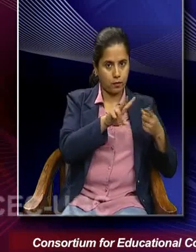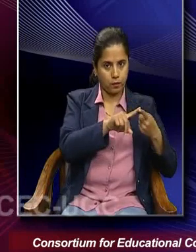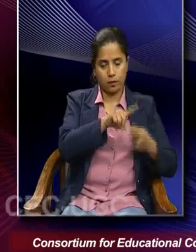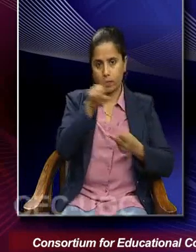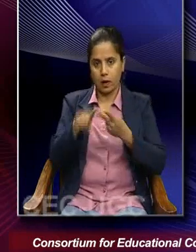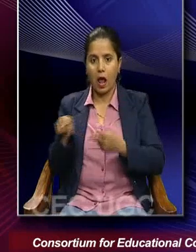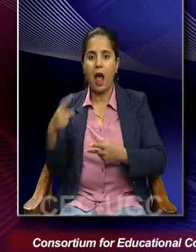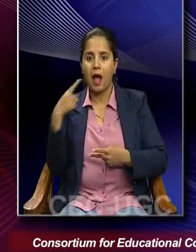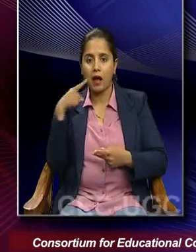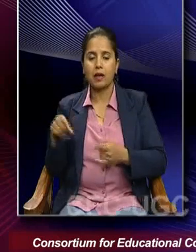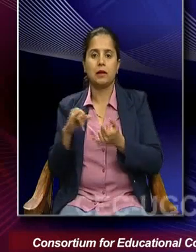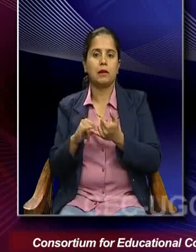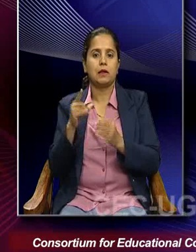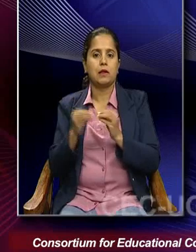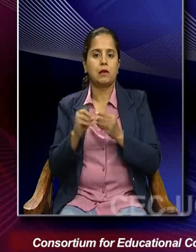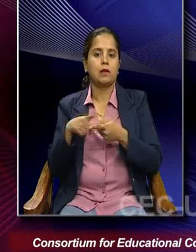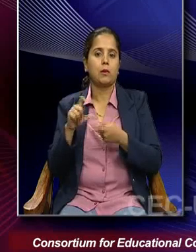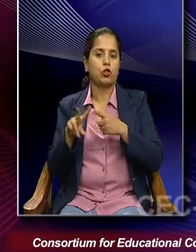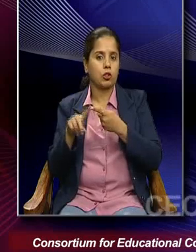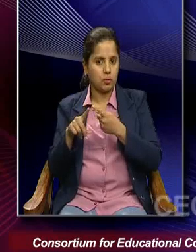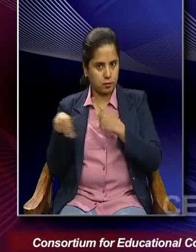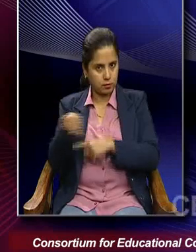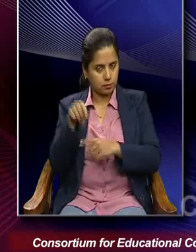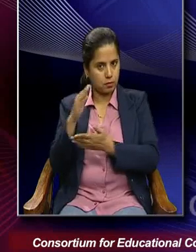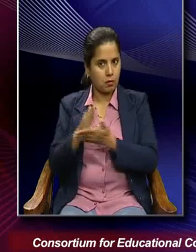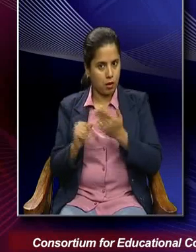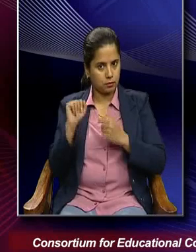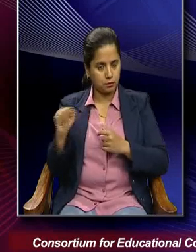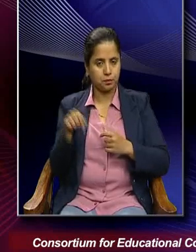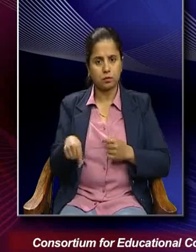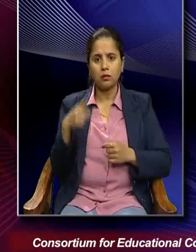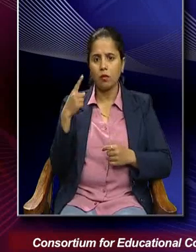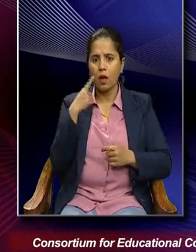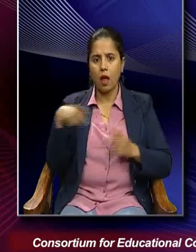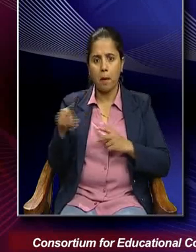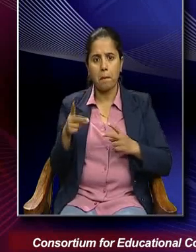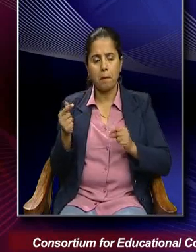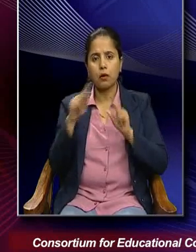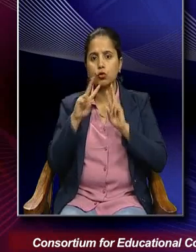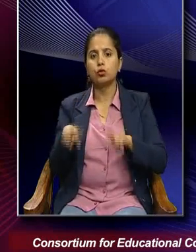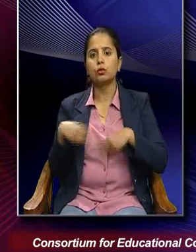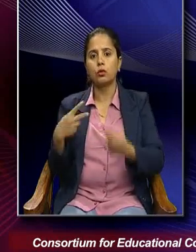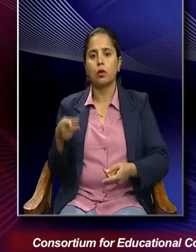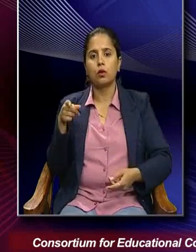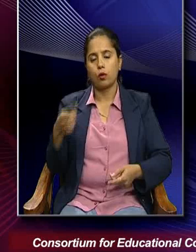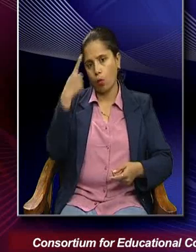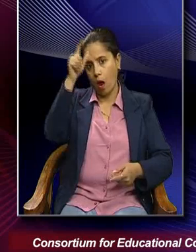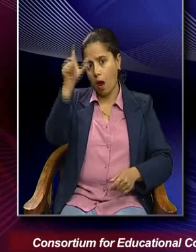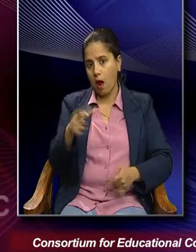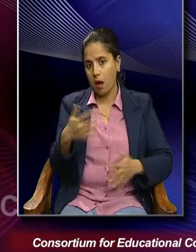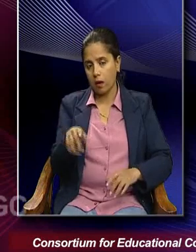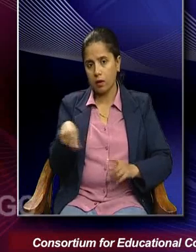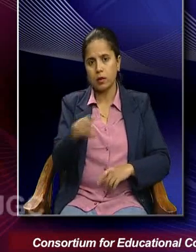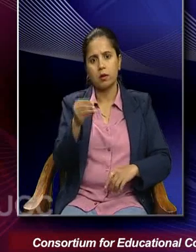surprise ourselves. Some of the time we kind of in a certain situation act out